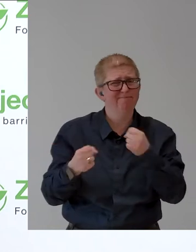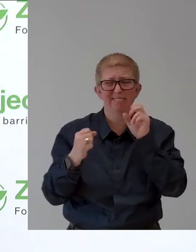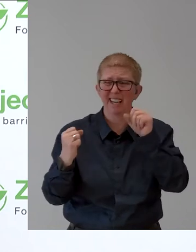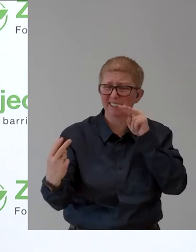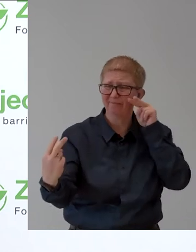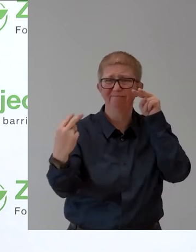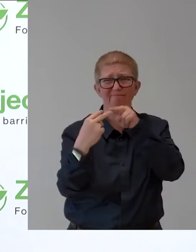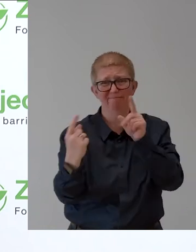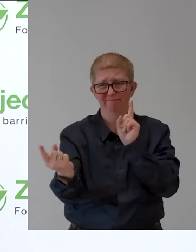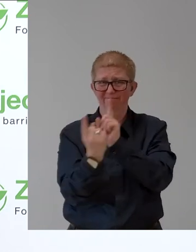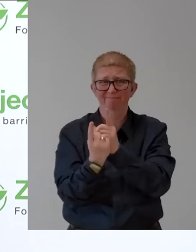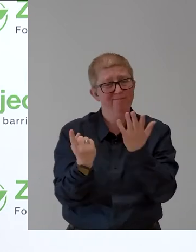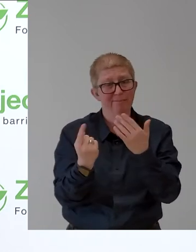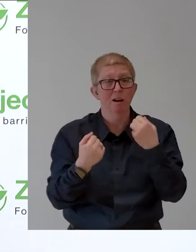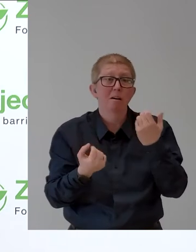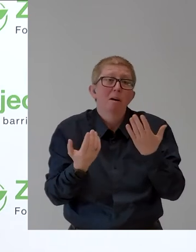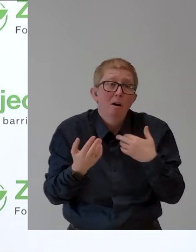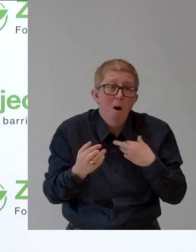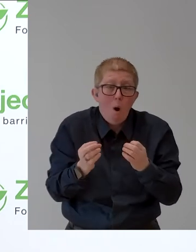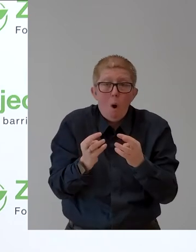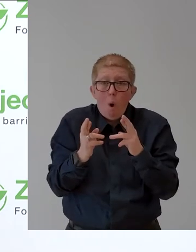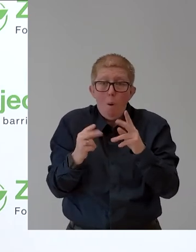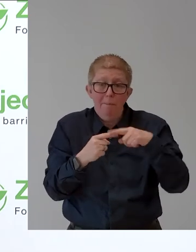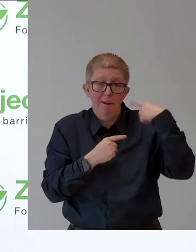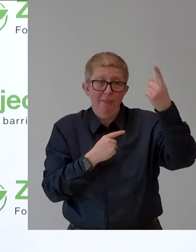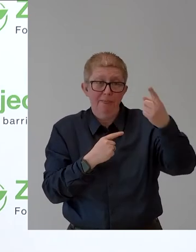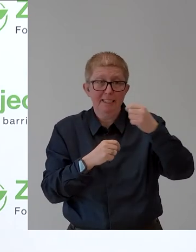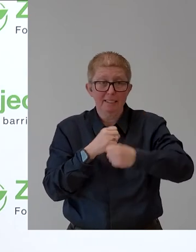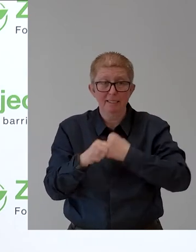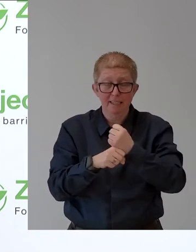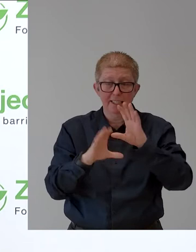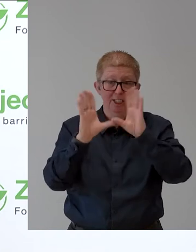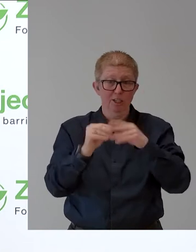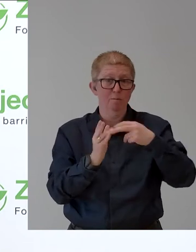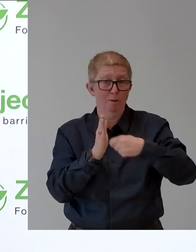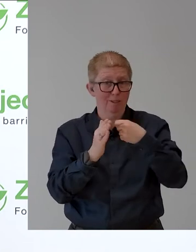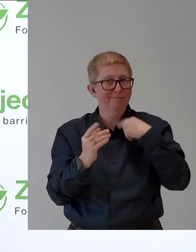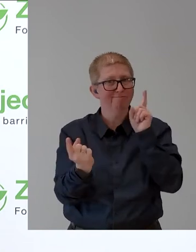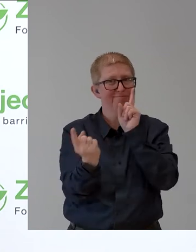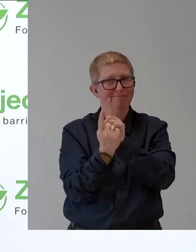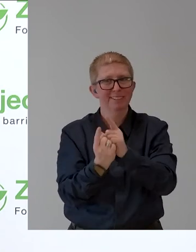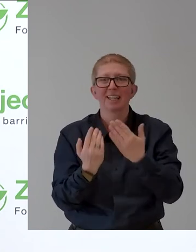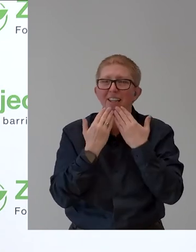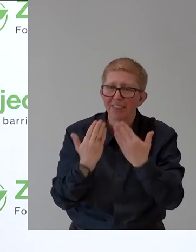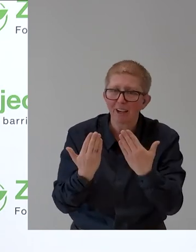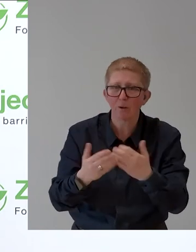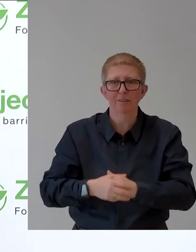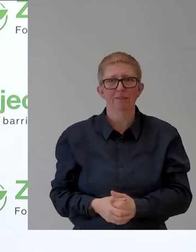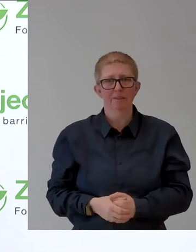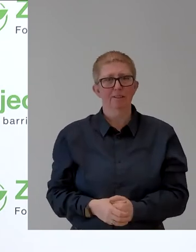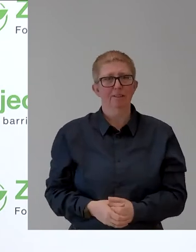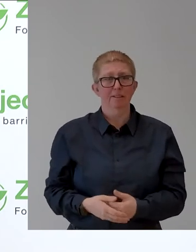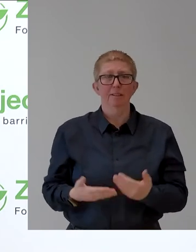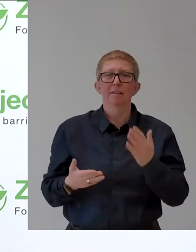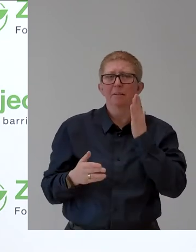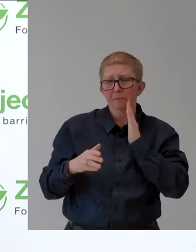hope for the next Zero Project Conference we see each other again. Thank you, Rana, for joining us. Thank you, Alfred. Thanks. Thank you. Please stay with us,